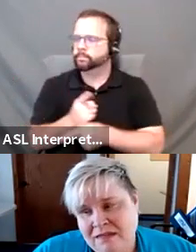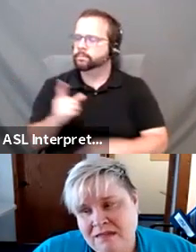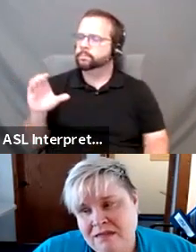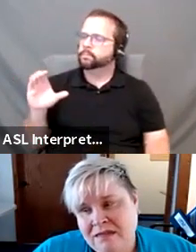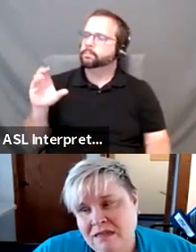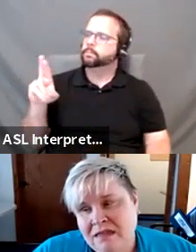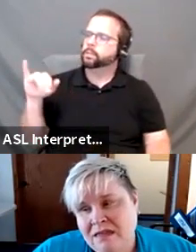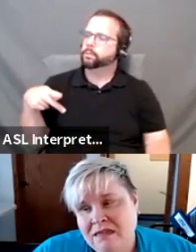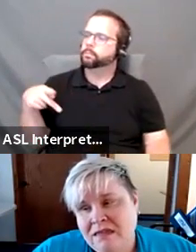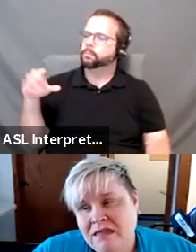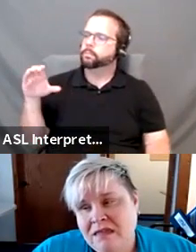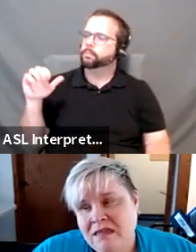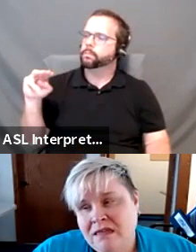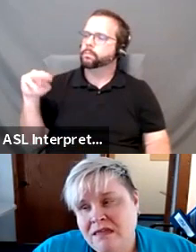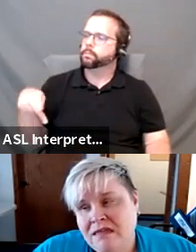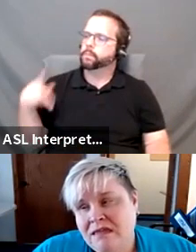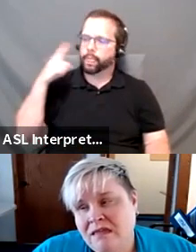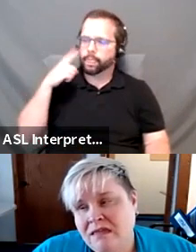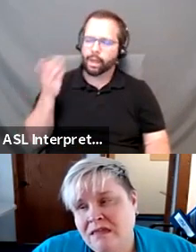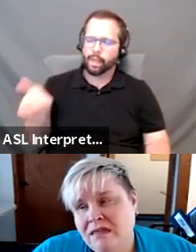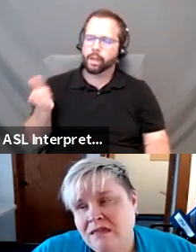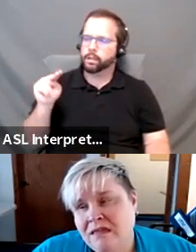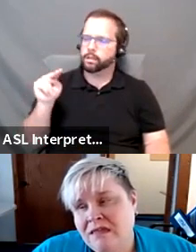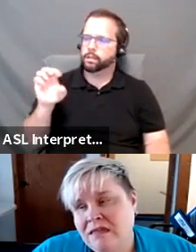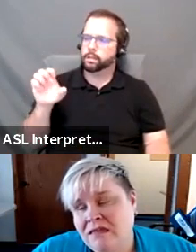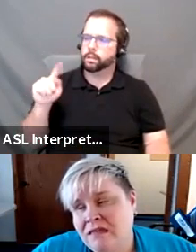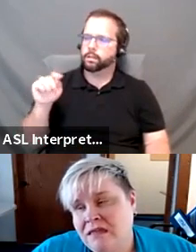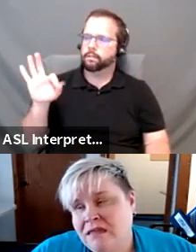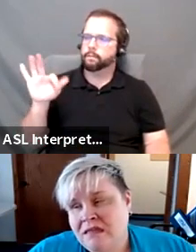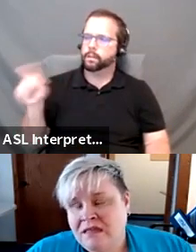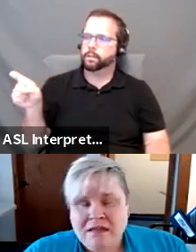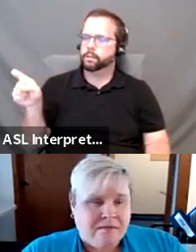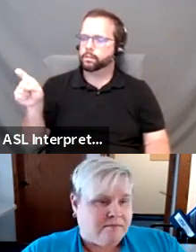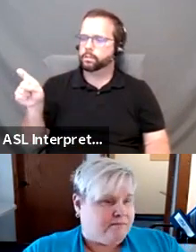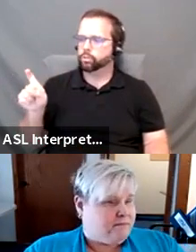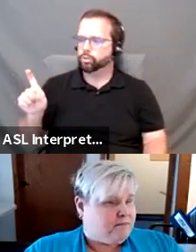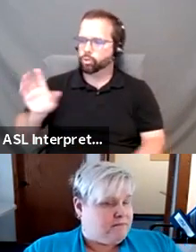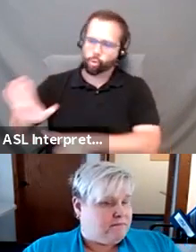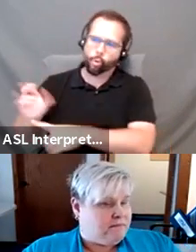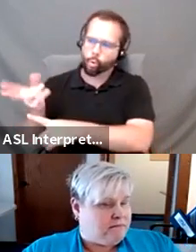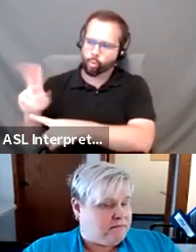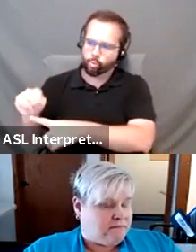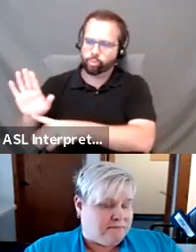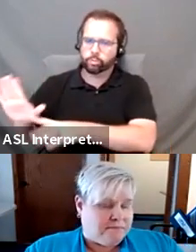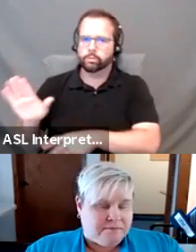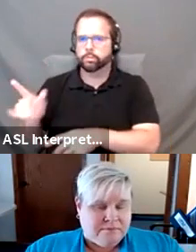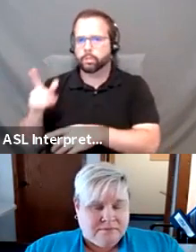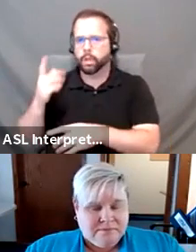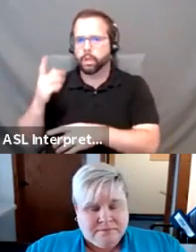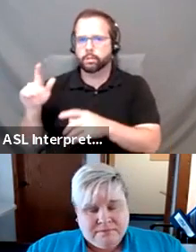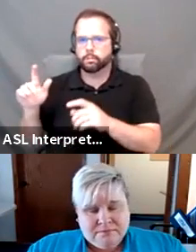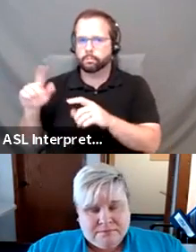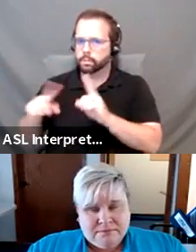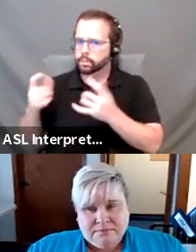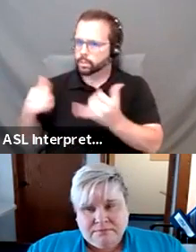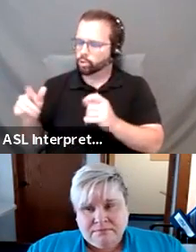think, is a Netflix original, because that's the only place it's streamed. So that showed the black box. So I know what you're talking about. But